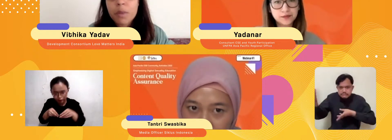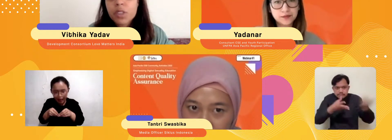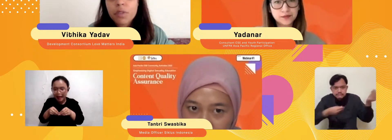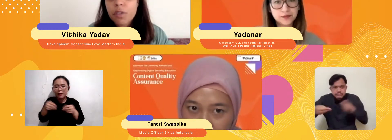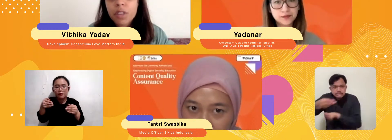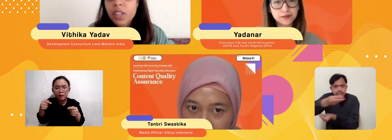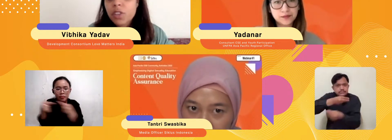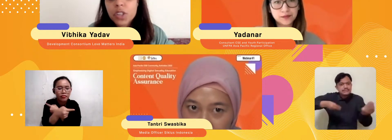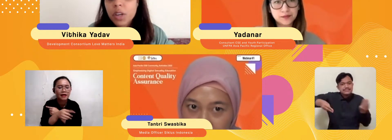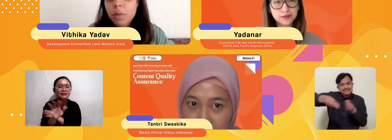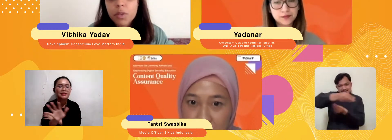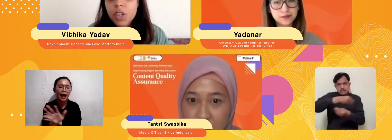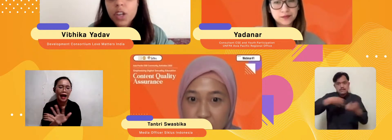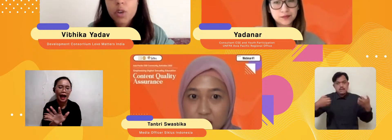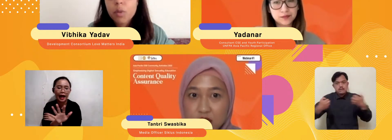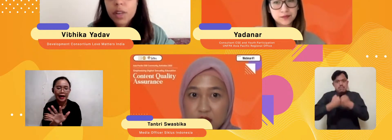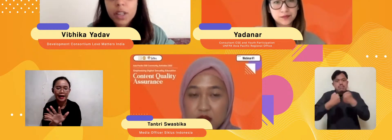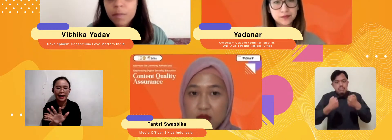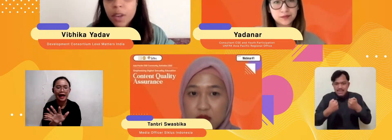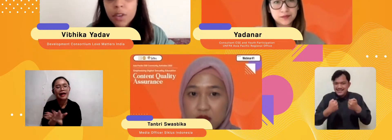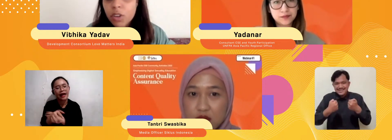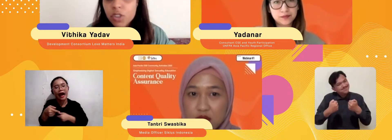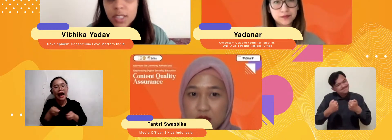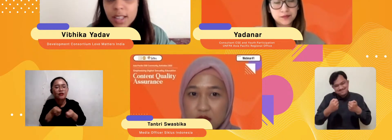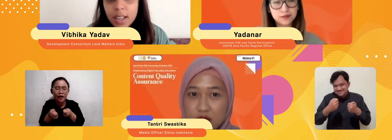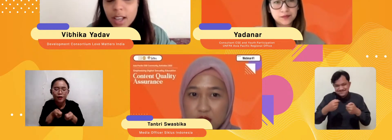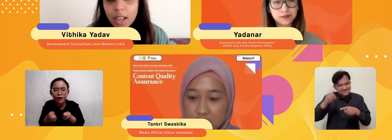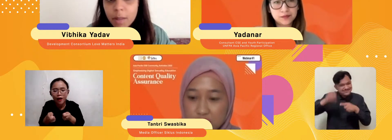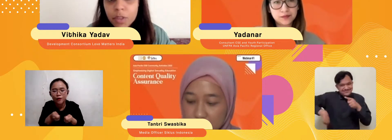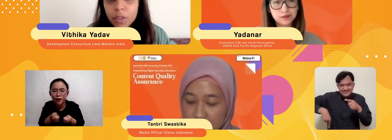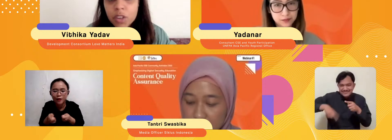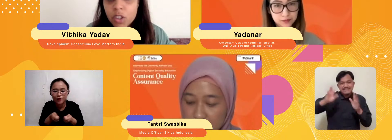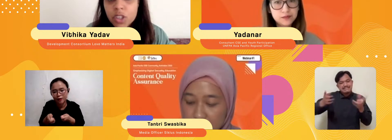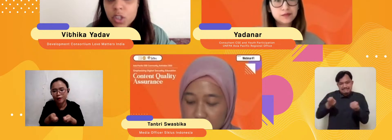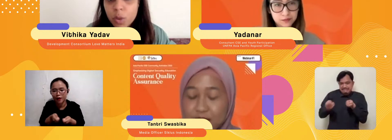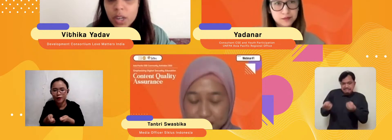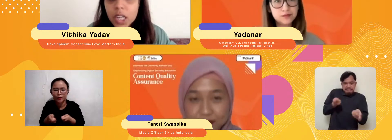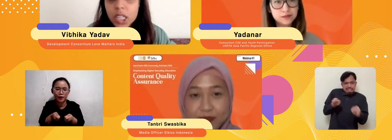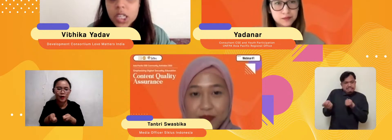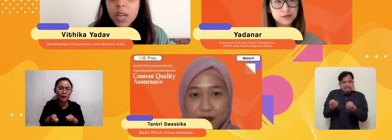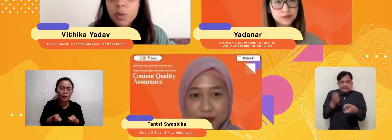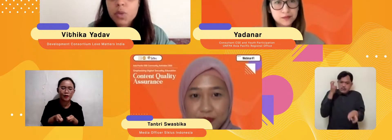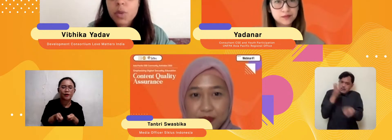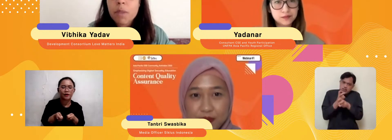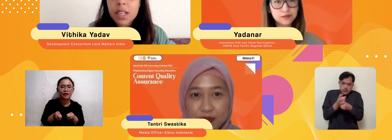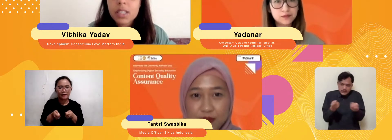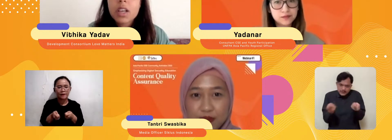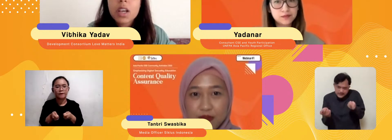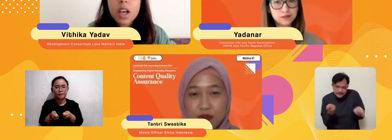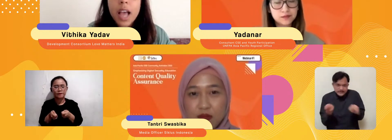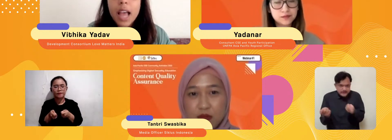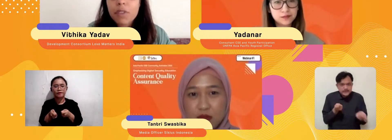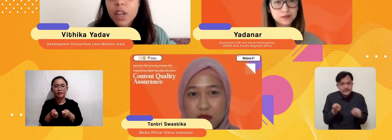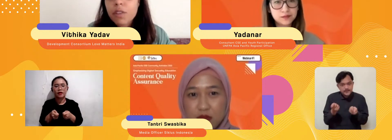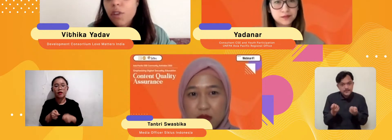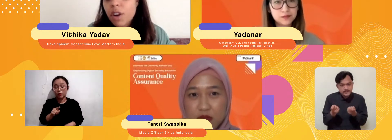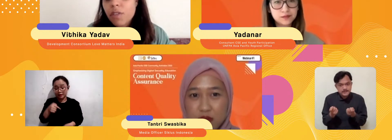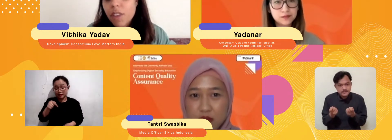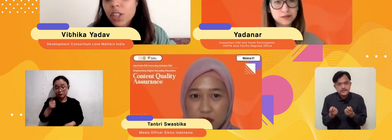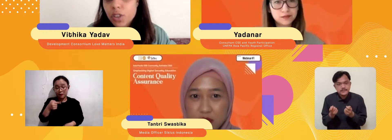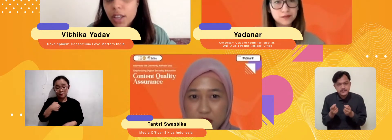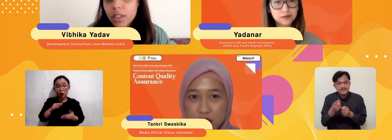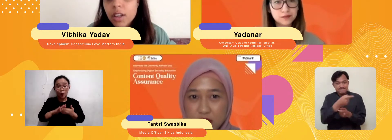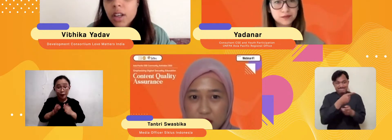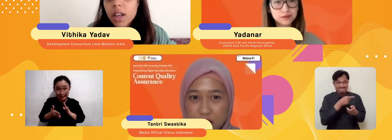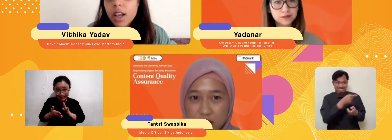I would say for the SRHR community globally, and not just in one country, and which we must advocate for and